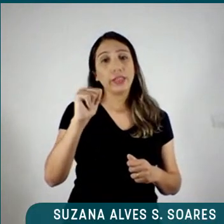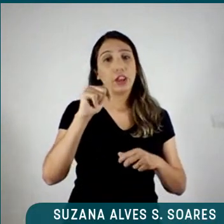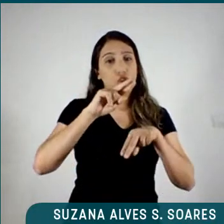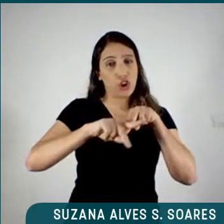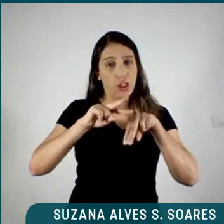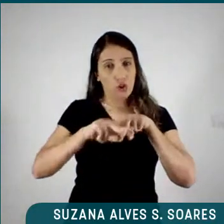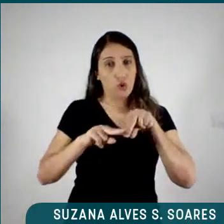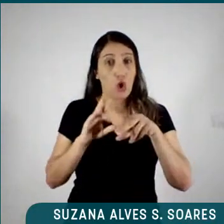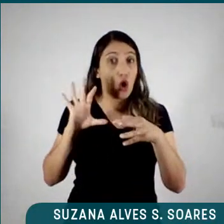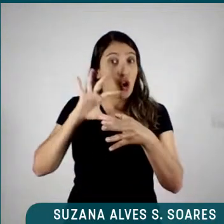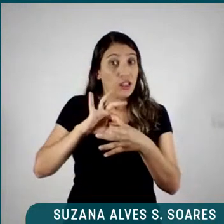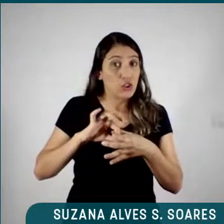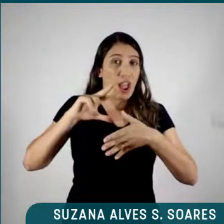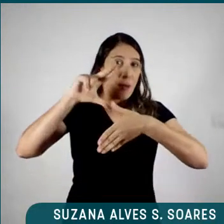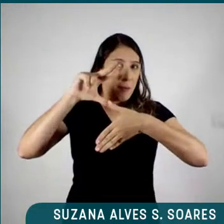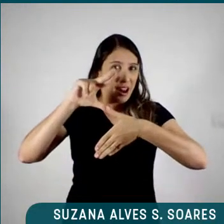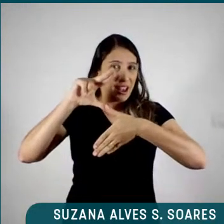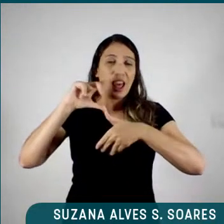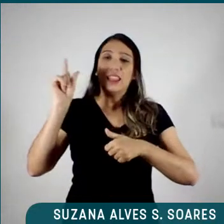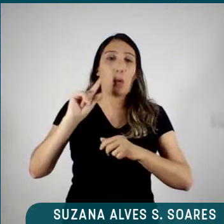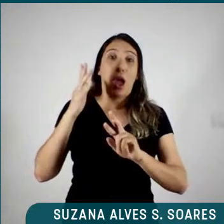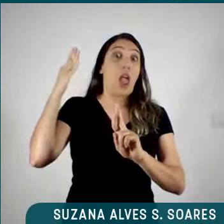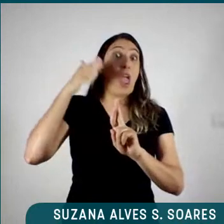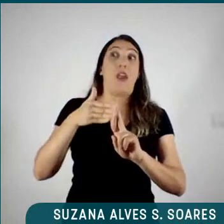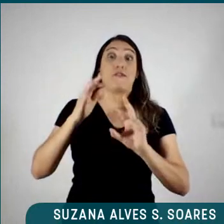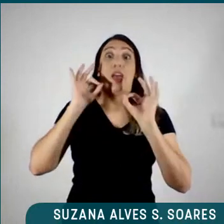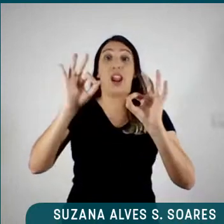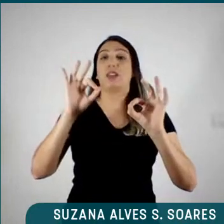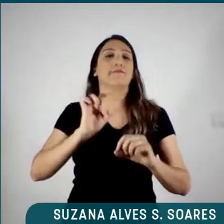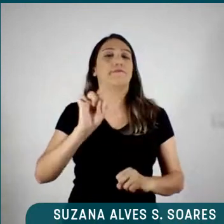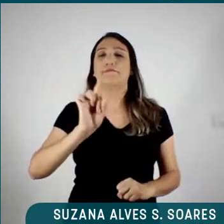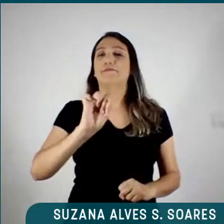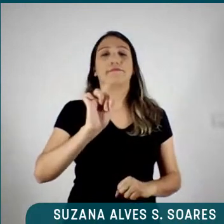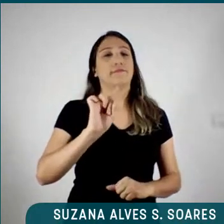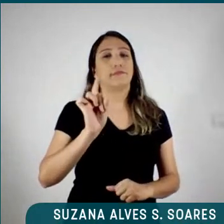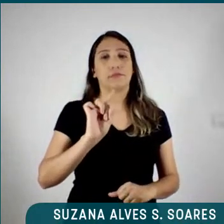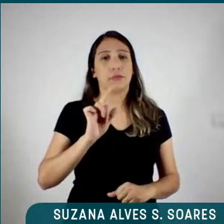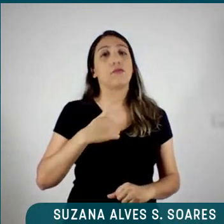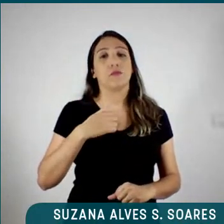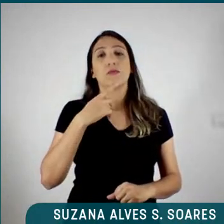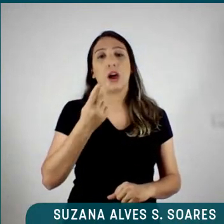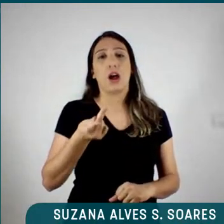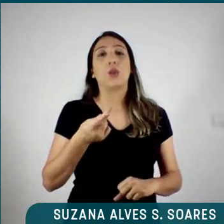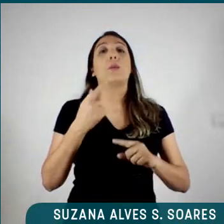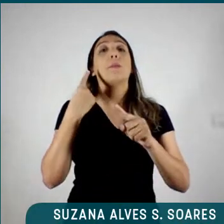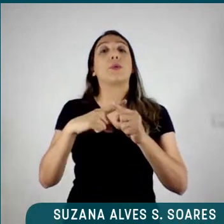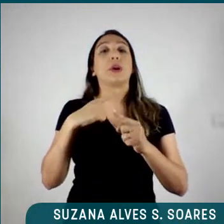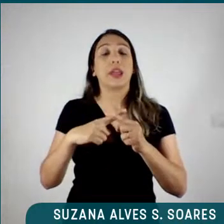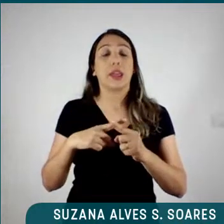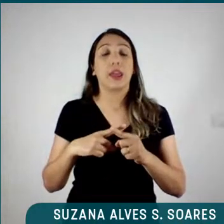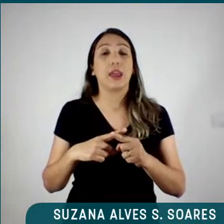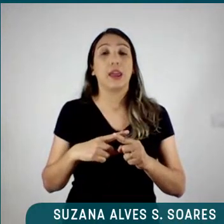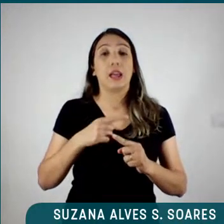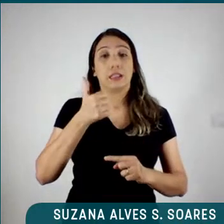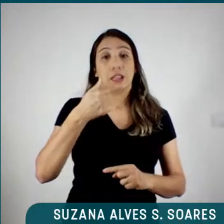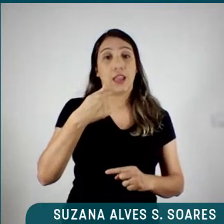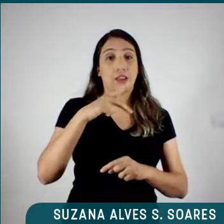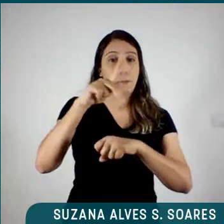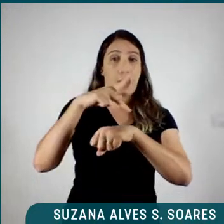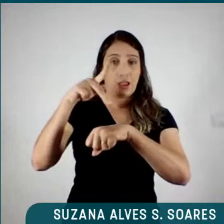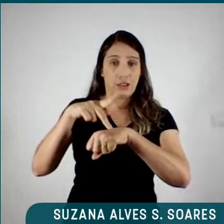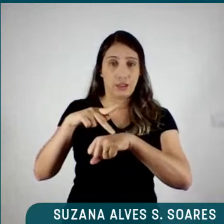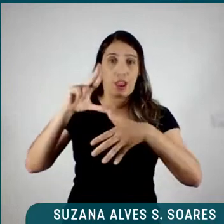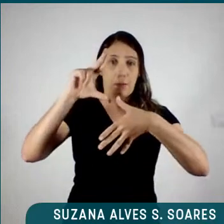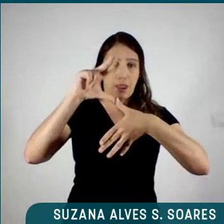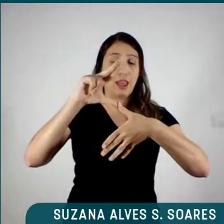when we talk about the gender quota, I believe that in Latin America it is reference. And I'm talking about that